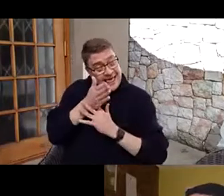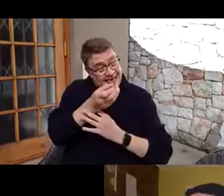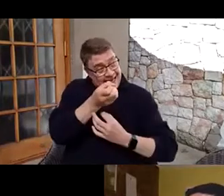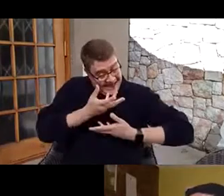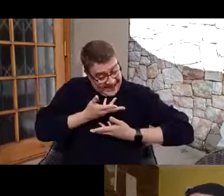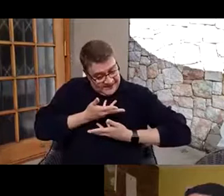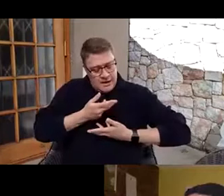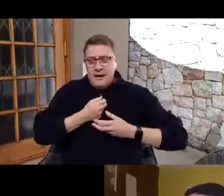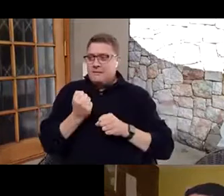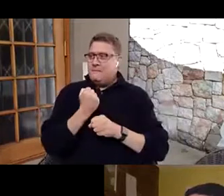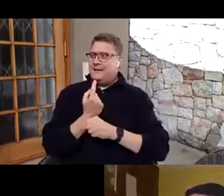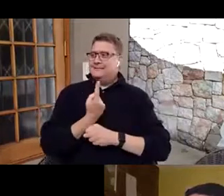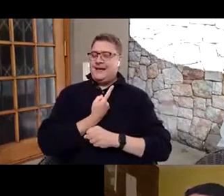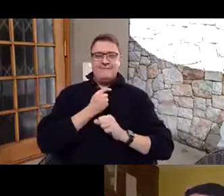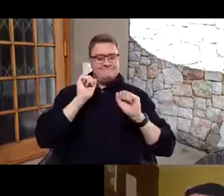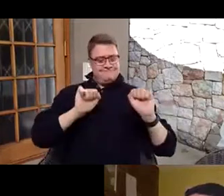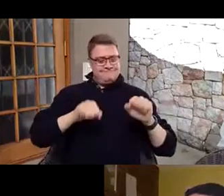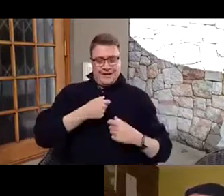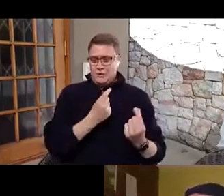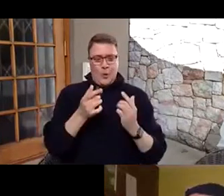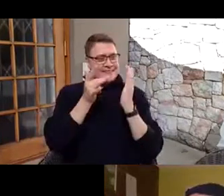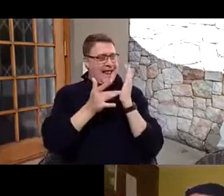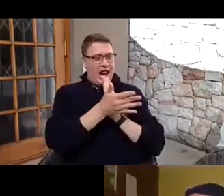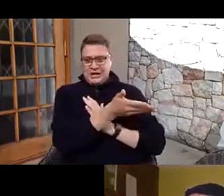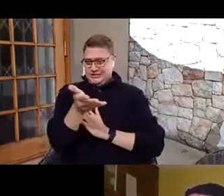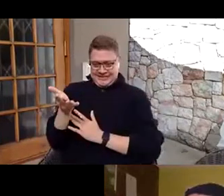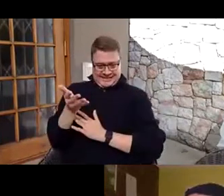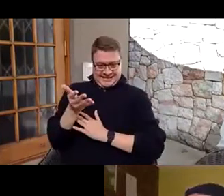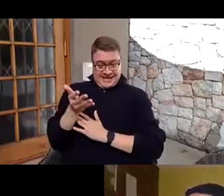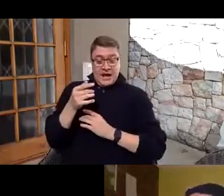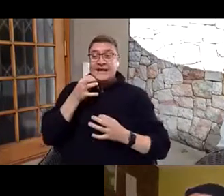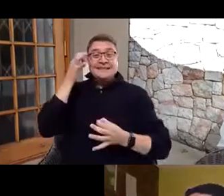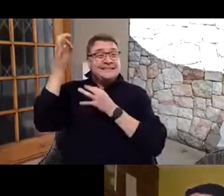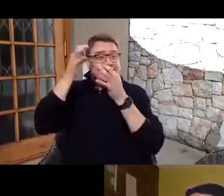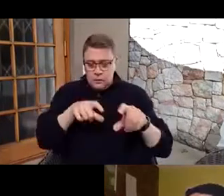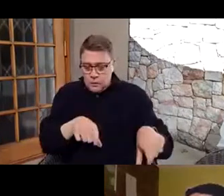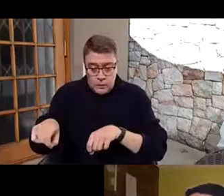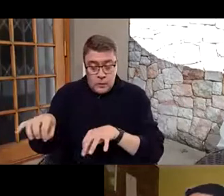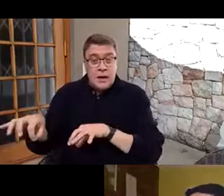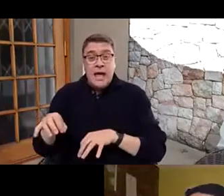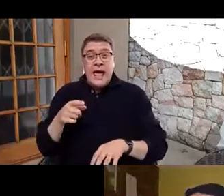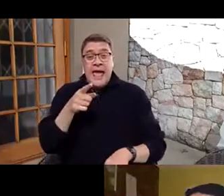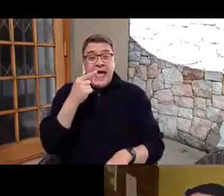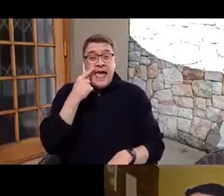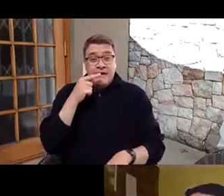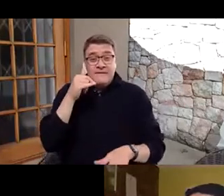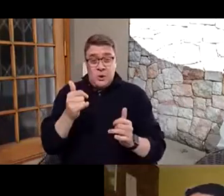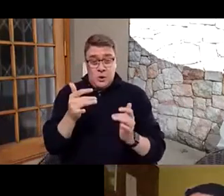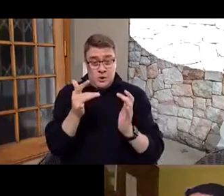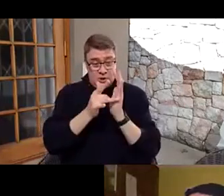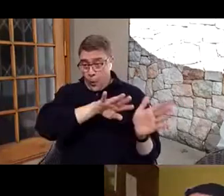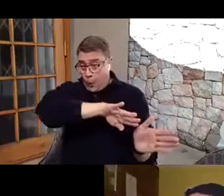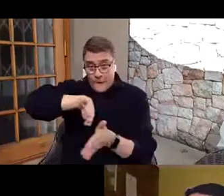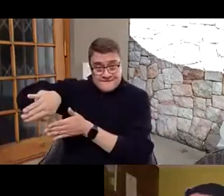ourselves. And through the use of technology, for example, I would not even be able, if you remove technology, I don't think I